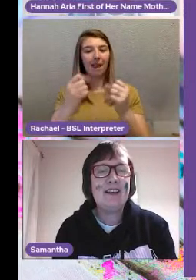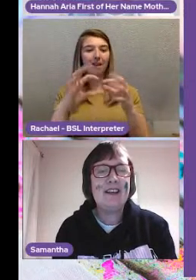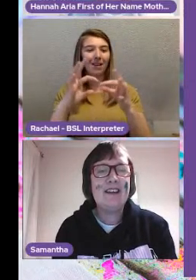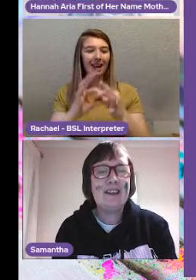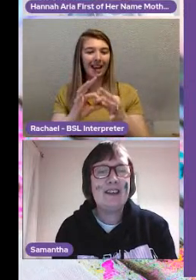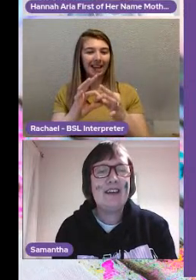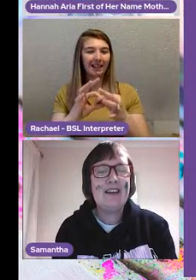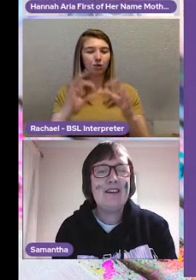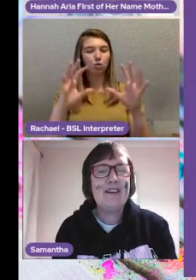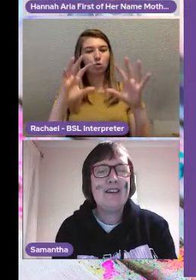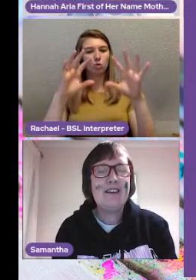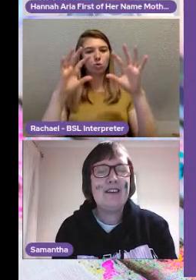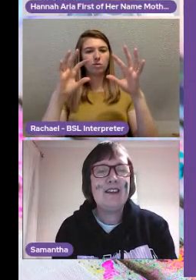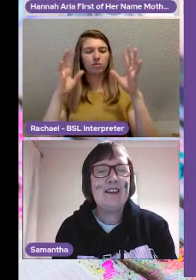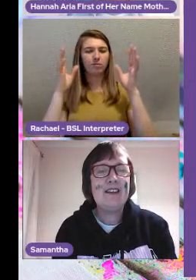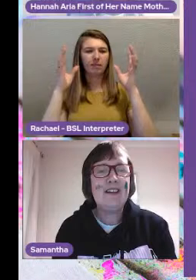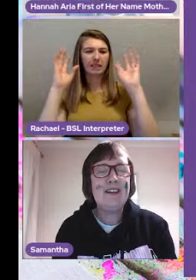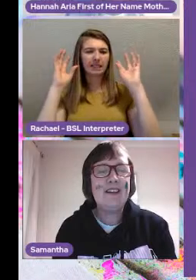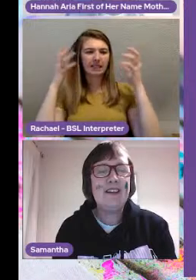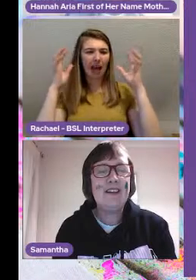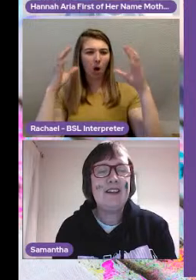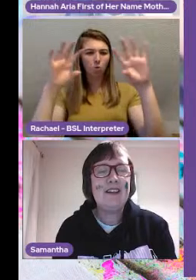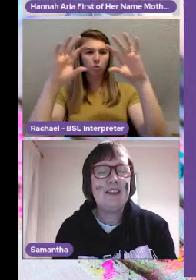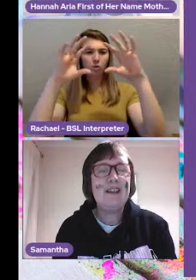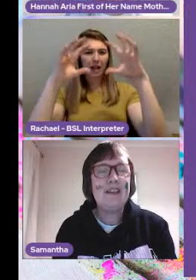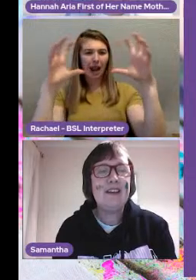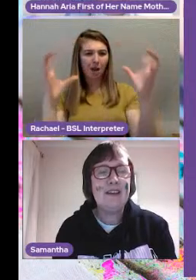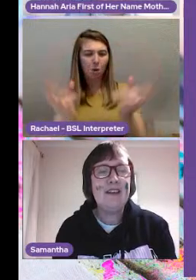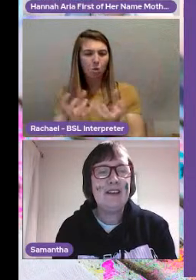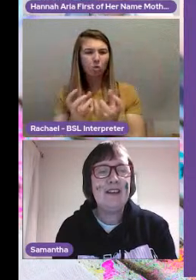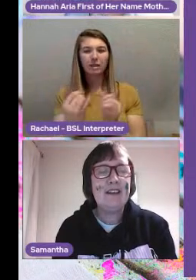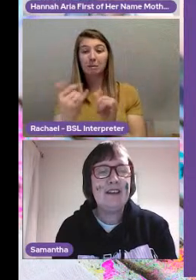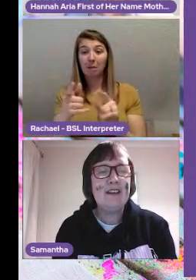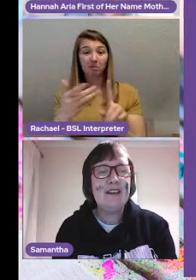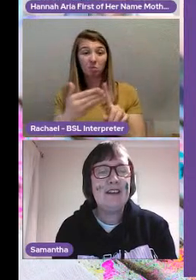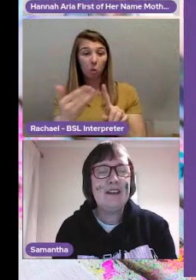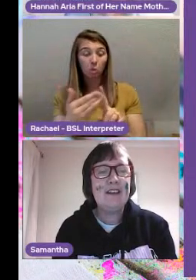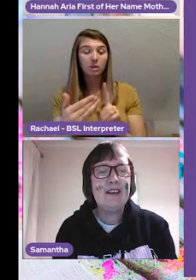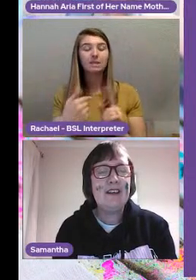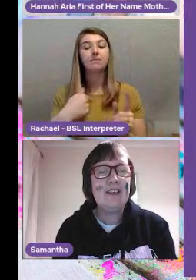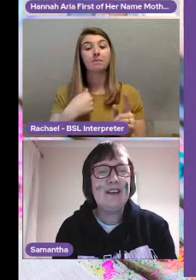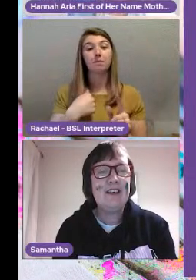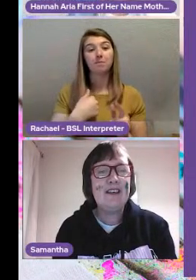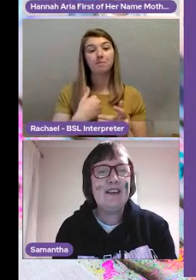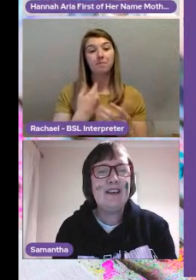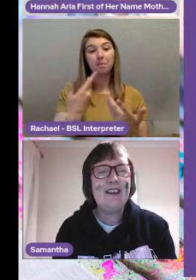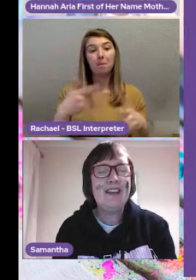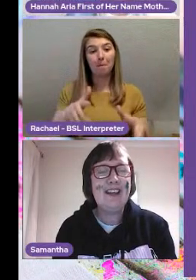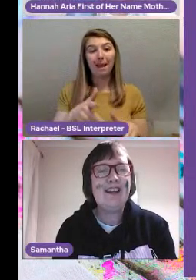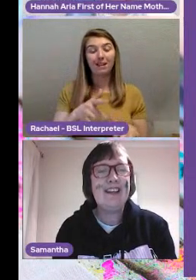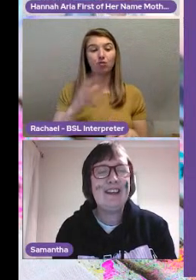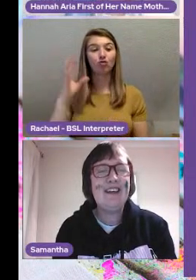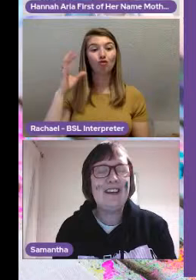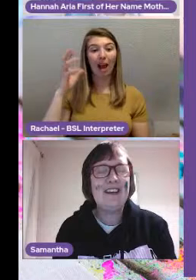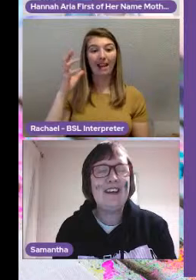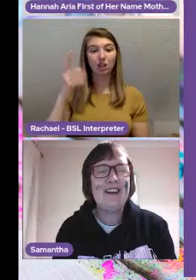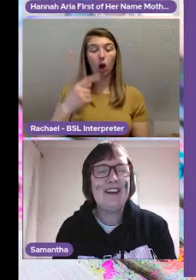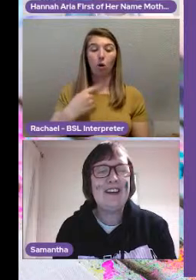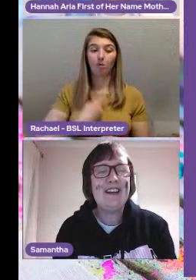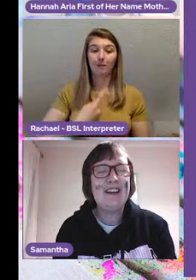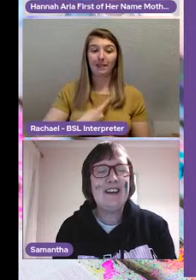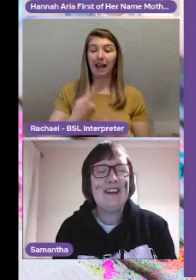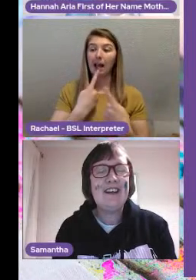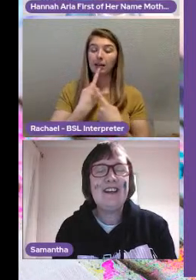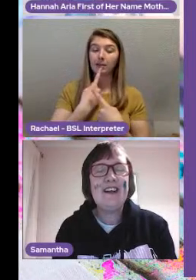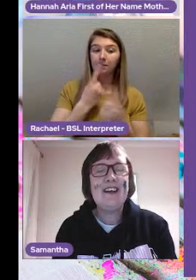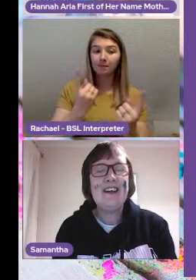clip, which some of you probably didn't actually notice, but I was actually on the radio locally. Probably was